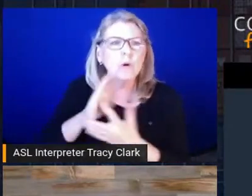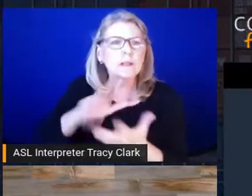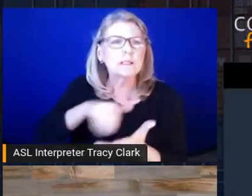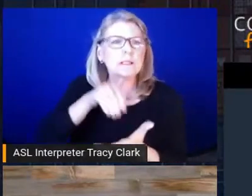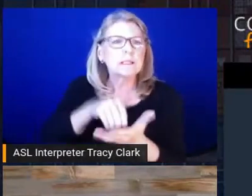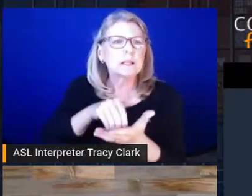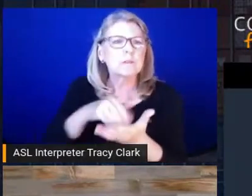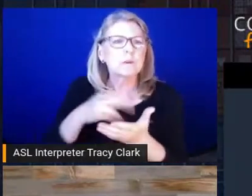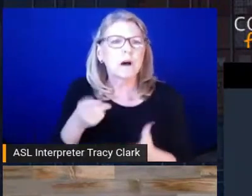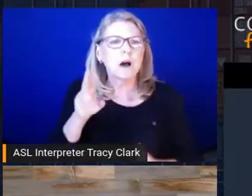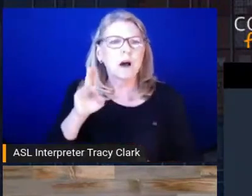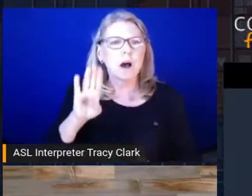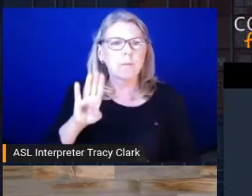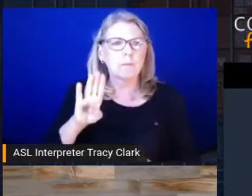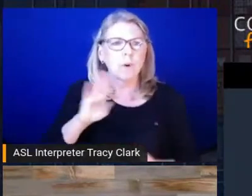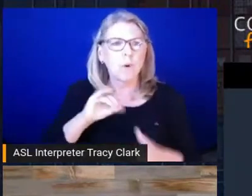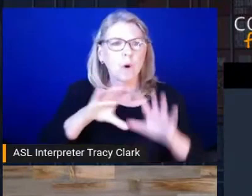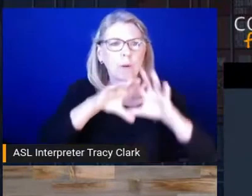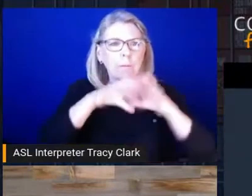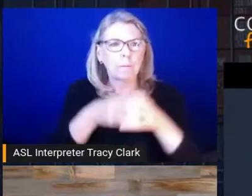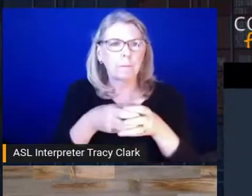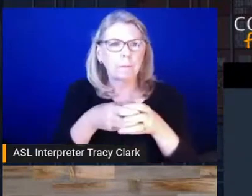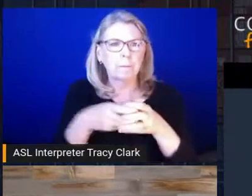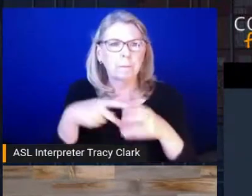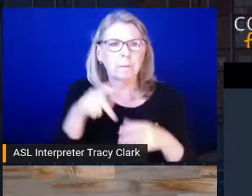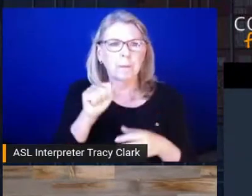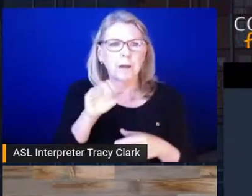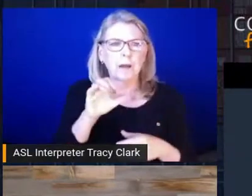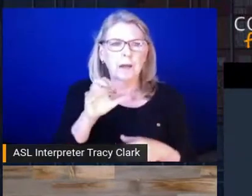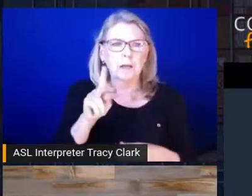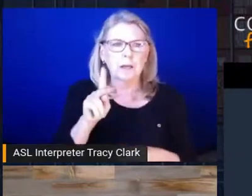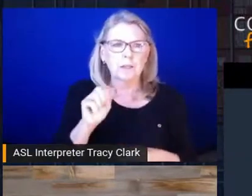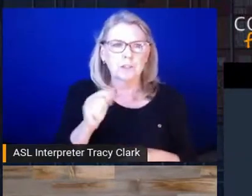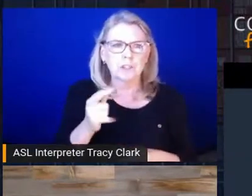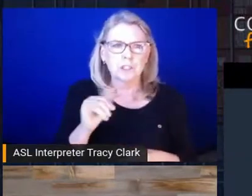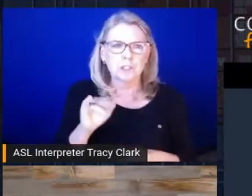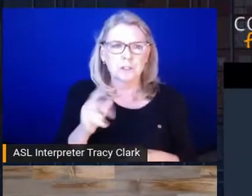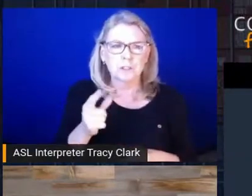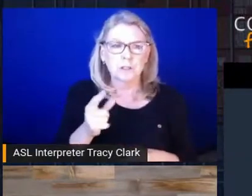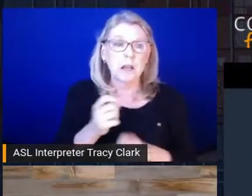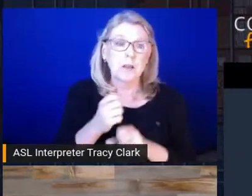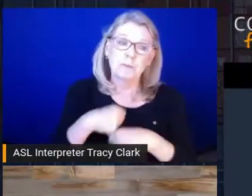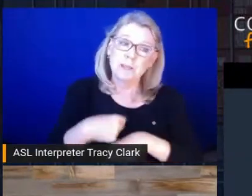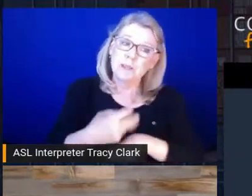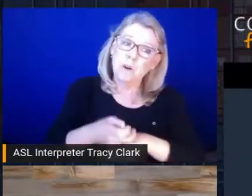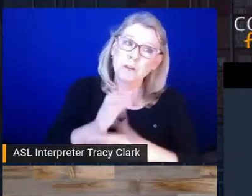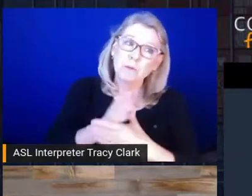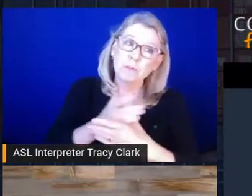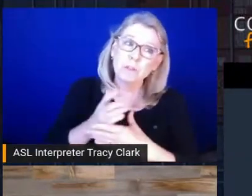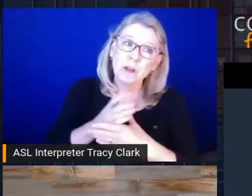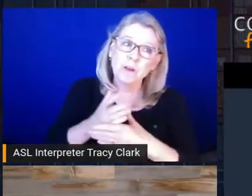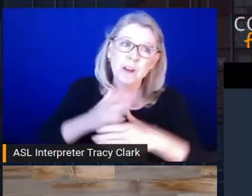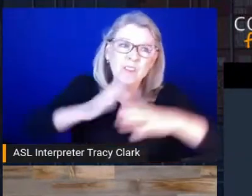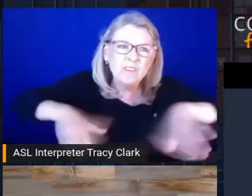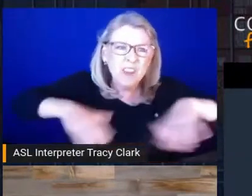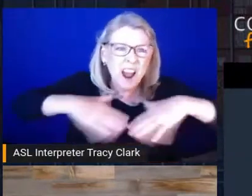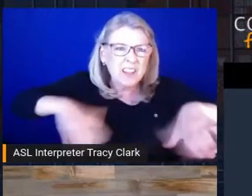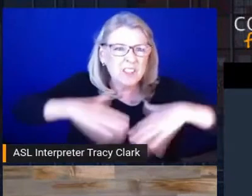hard to share and fractures the ecosystem and kind of increases the copy paste throughout in a bigger